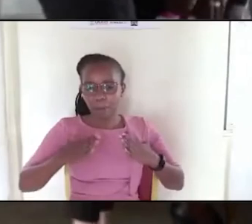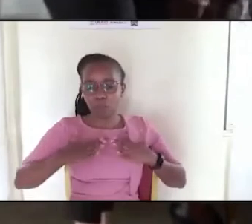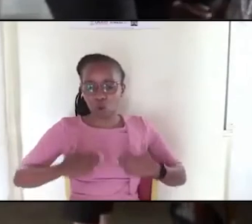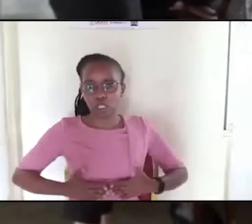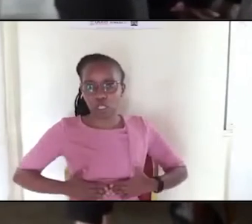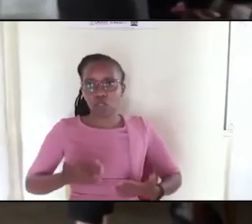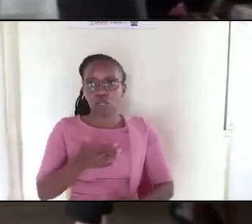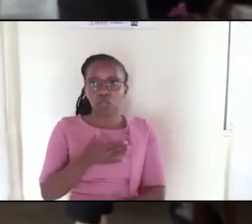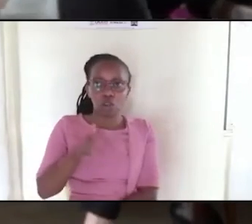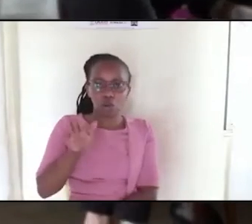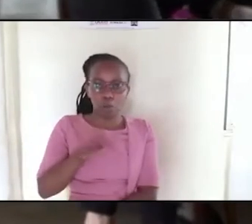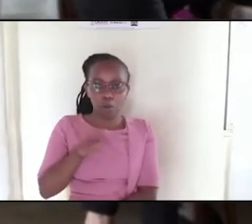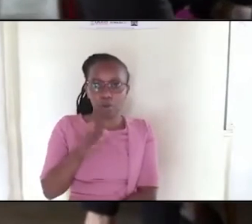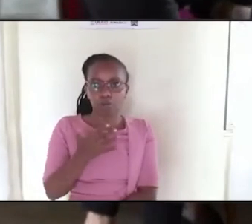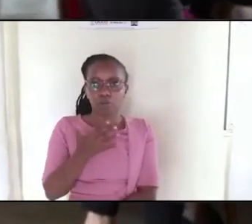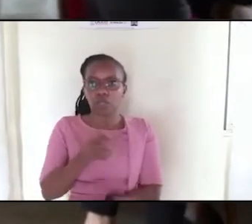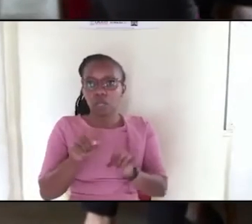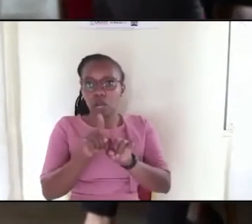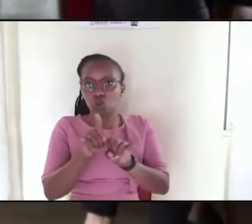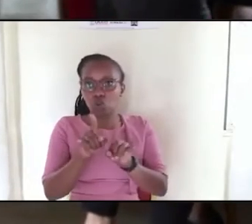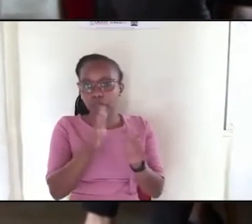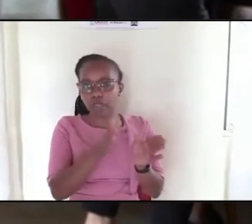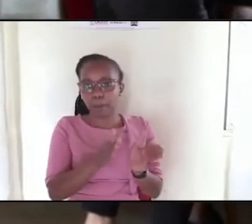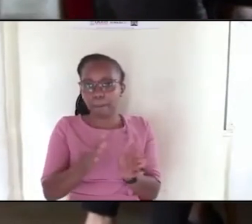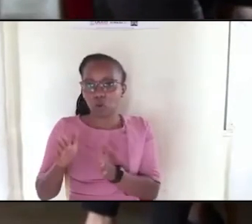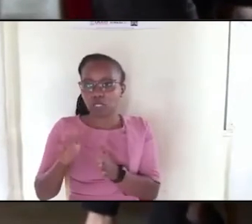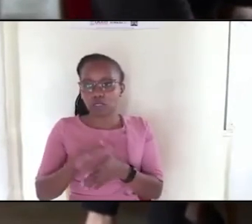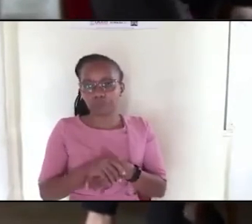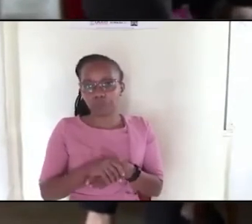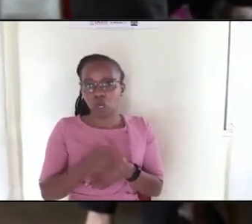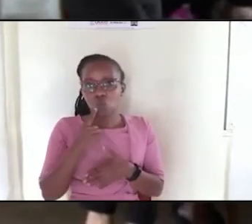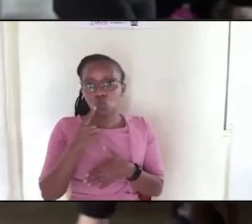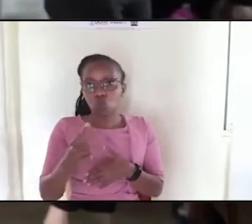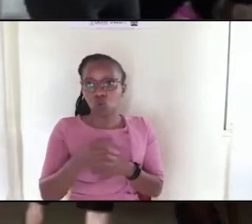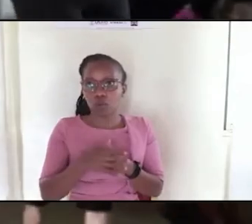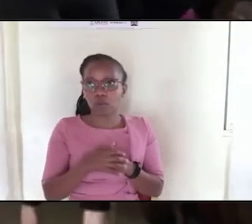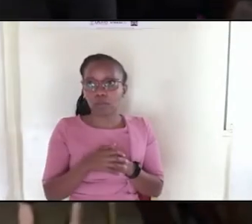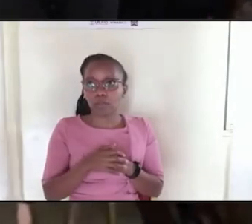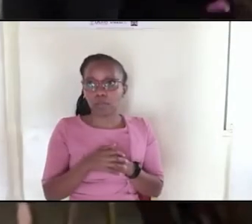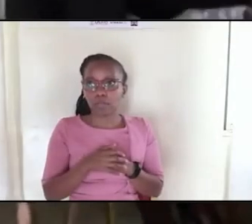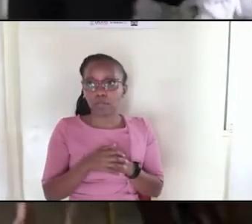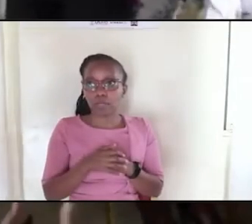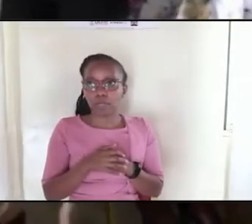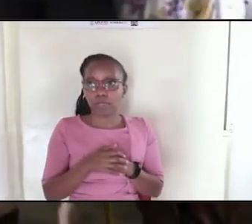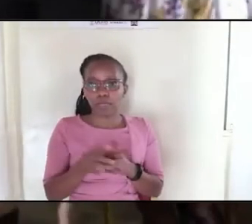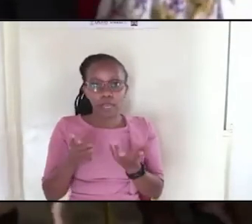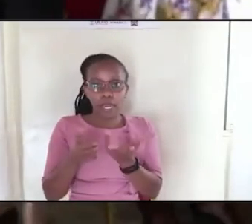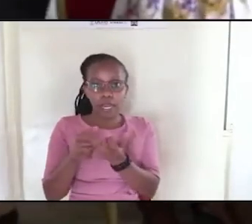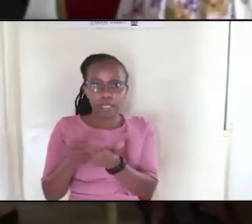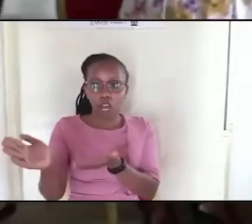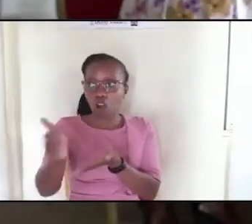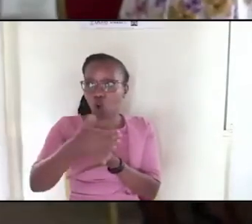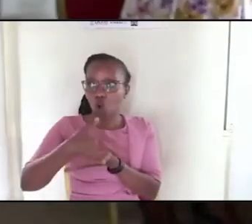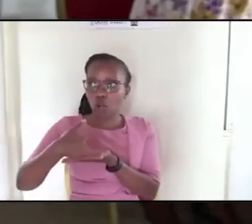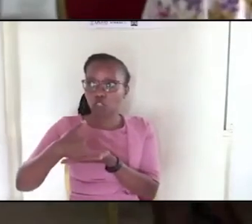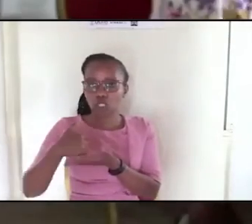not so in a consensual process, but in a forced manner. So as we did this data